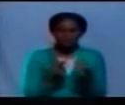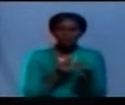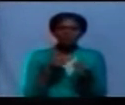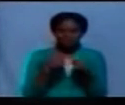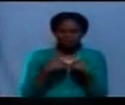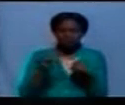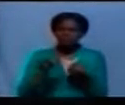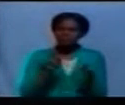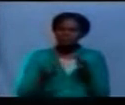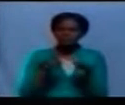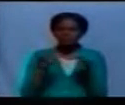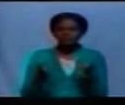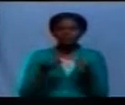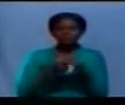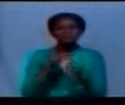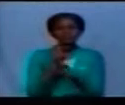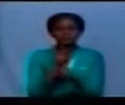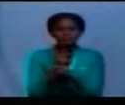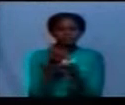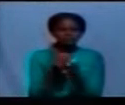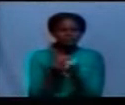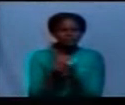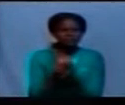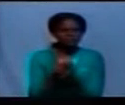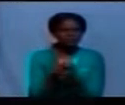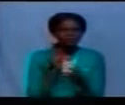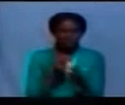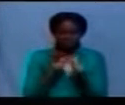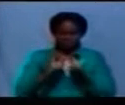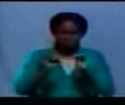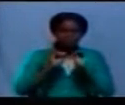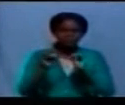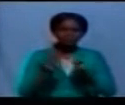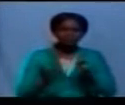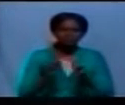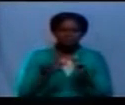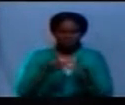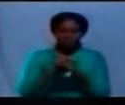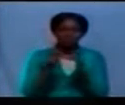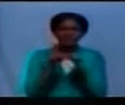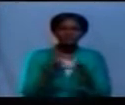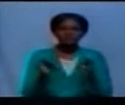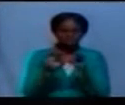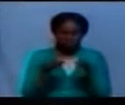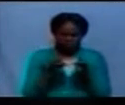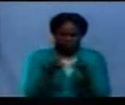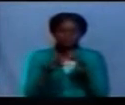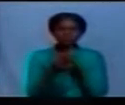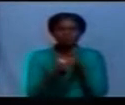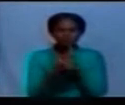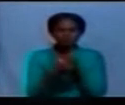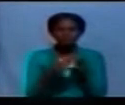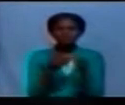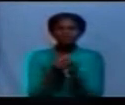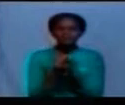need for people to save, but not just the need. We need to teach people the tips, the important ways of them to save. We